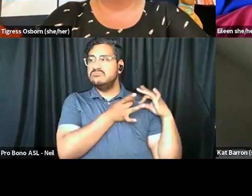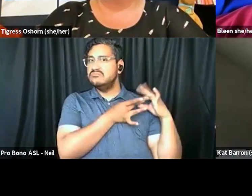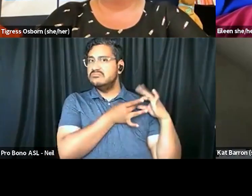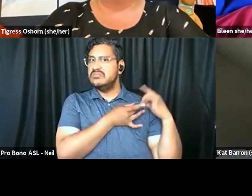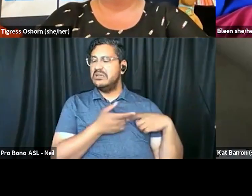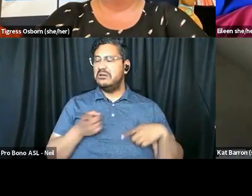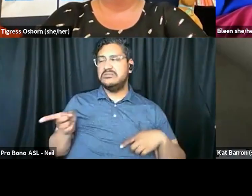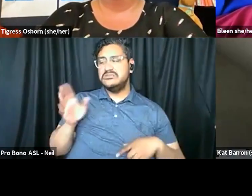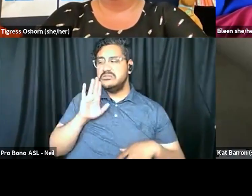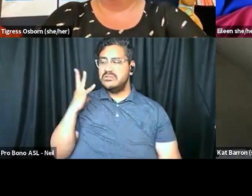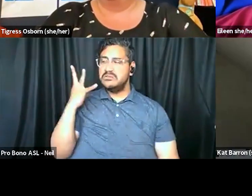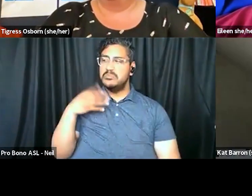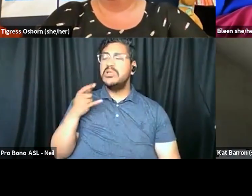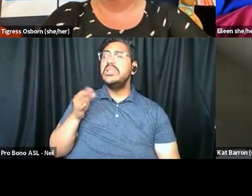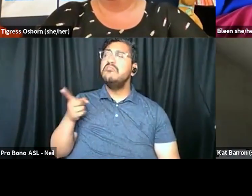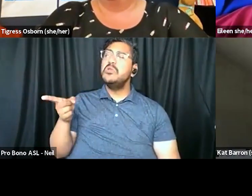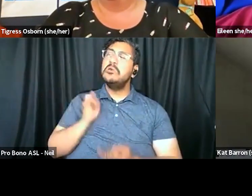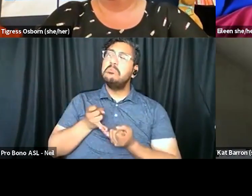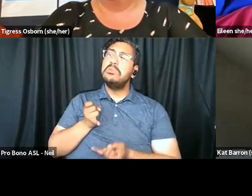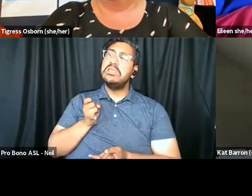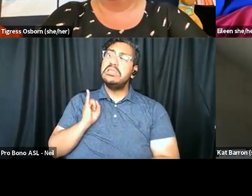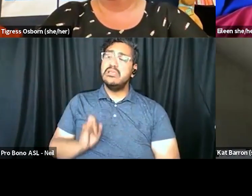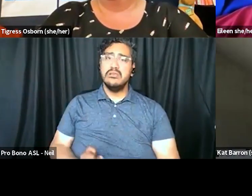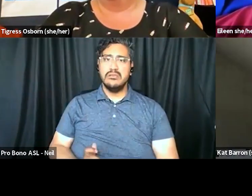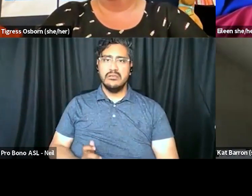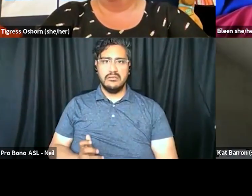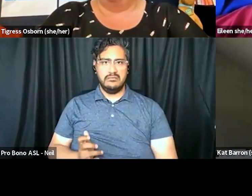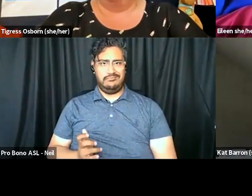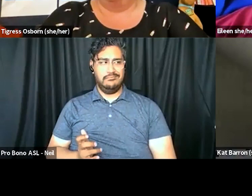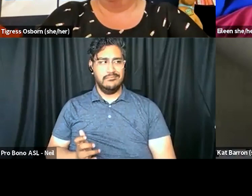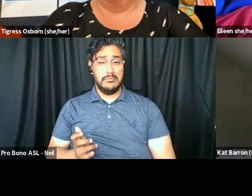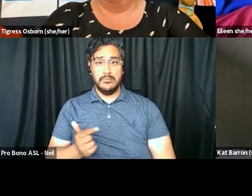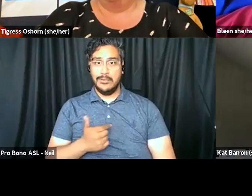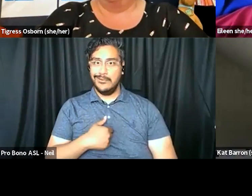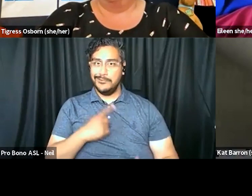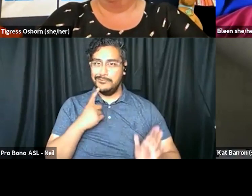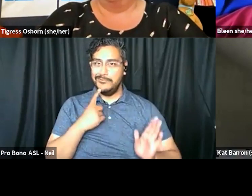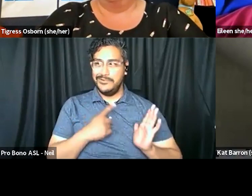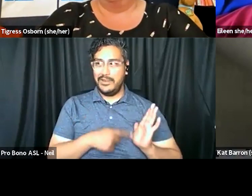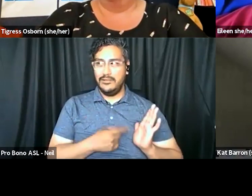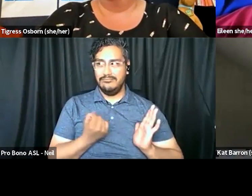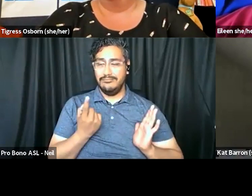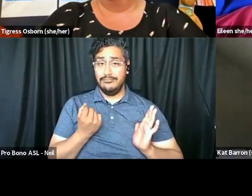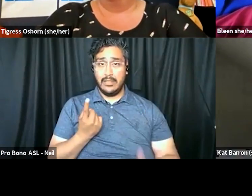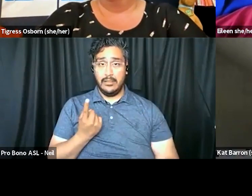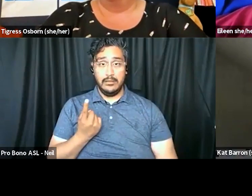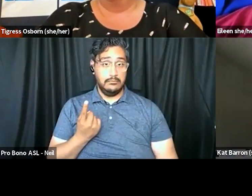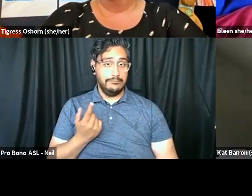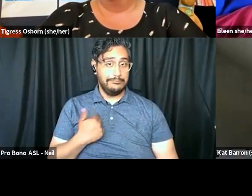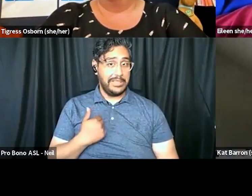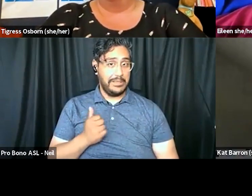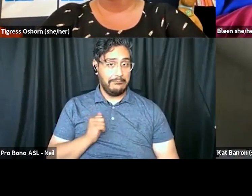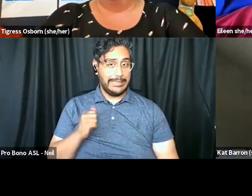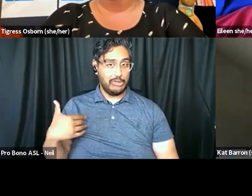pretty if only I was itty bitty. And did I not realize the fact that even though I am truly